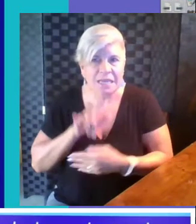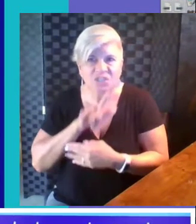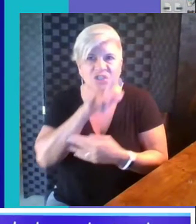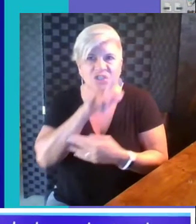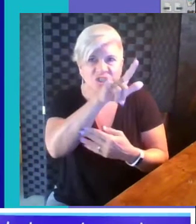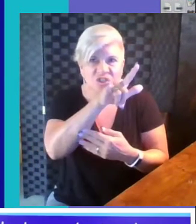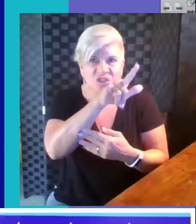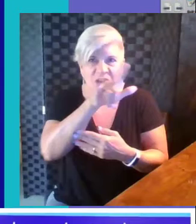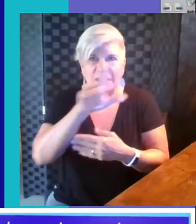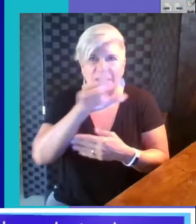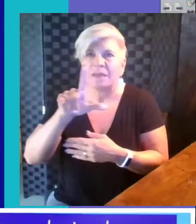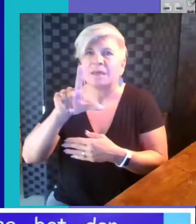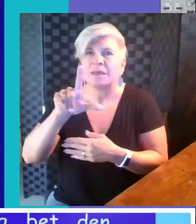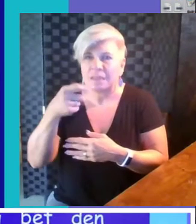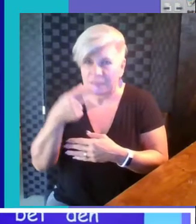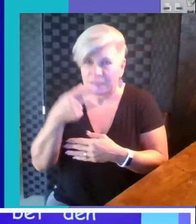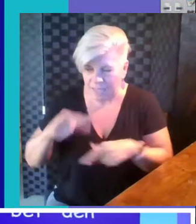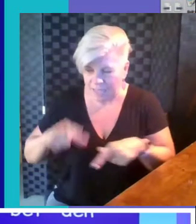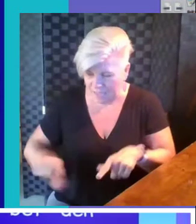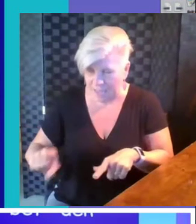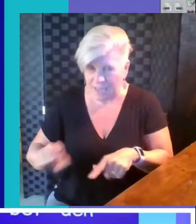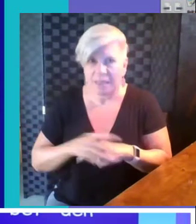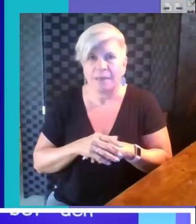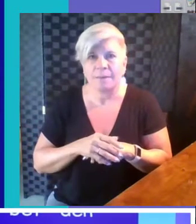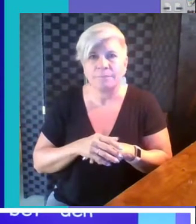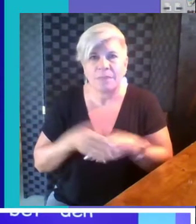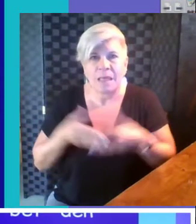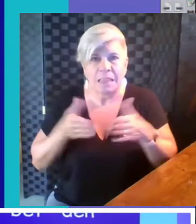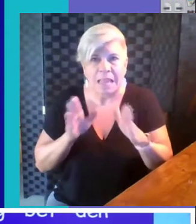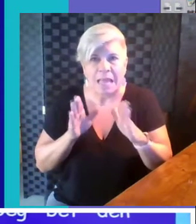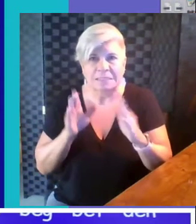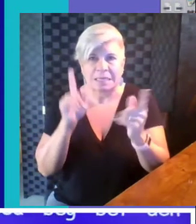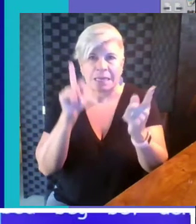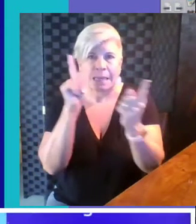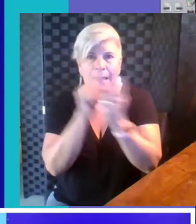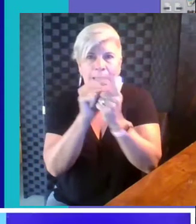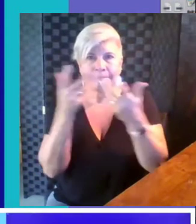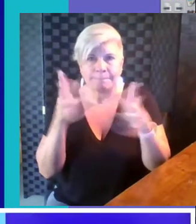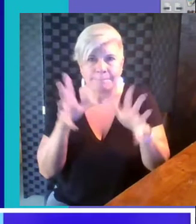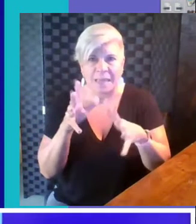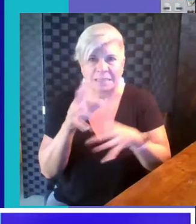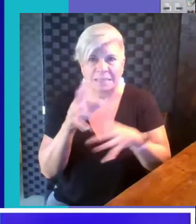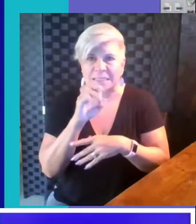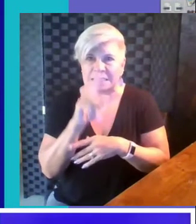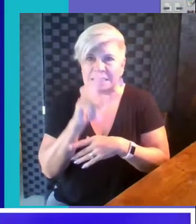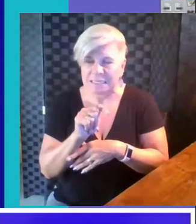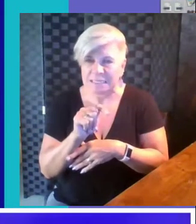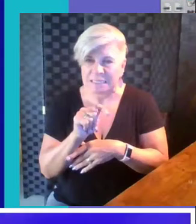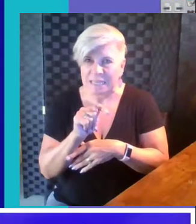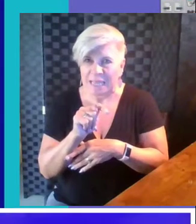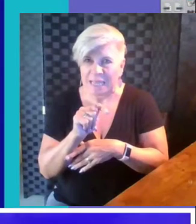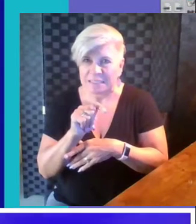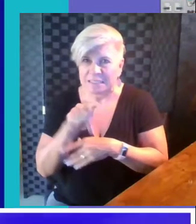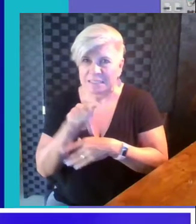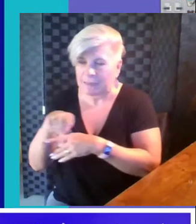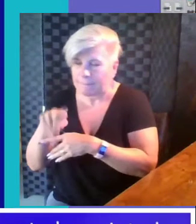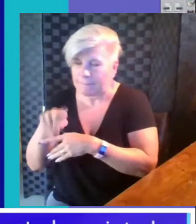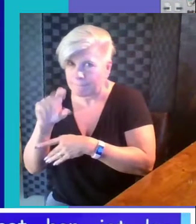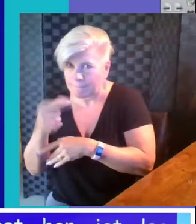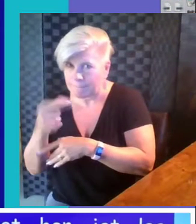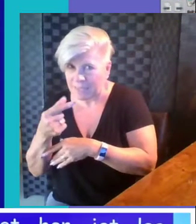hen, jet. Leg, let, met,